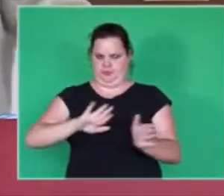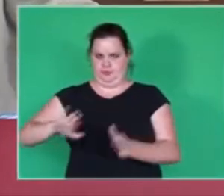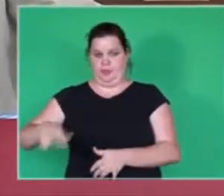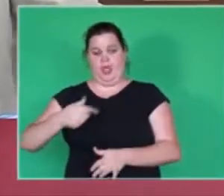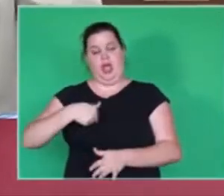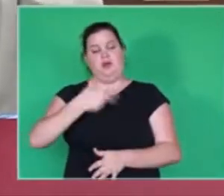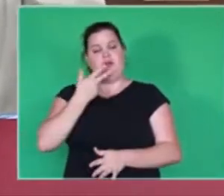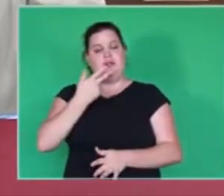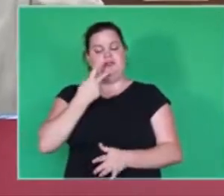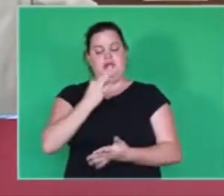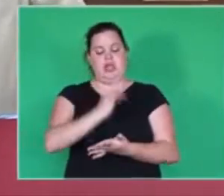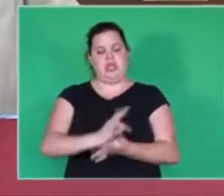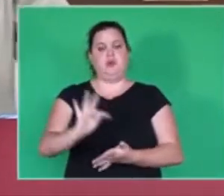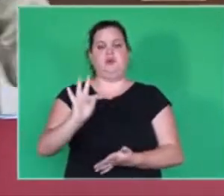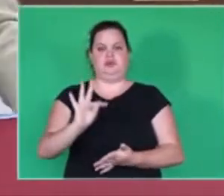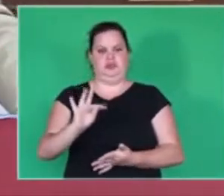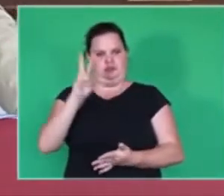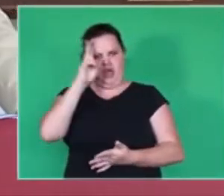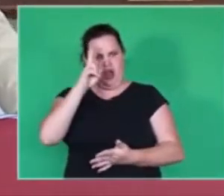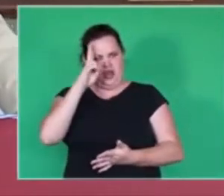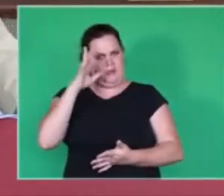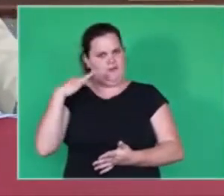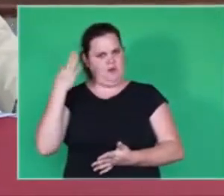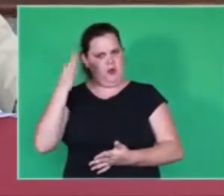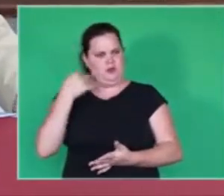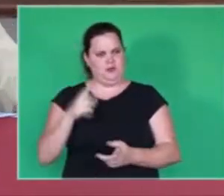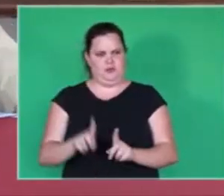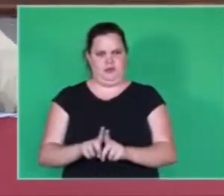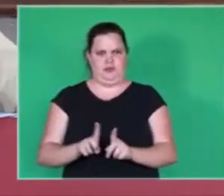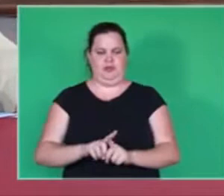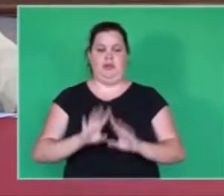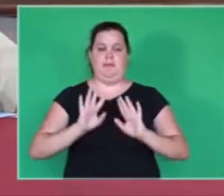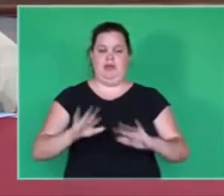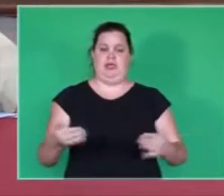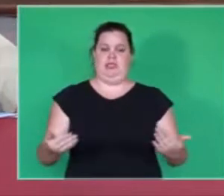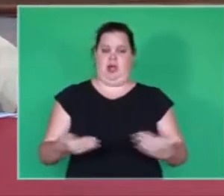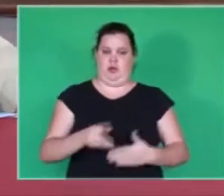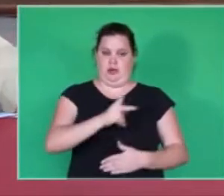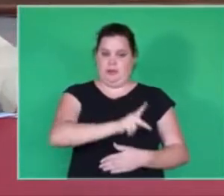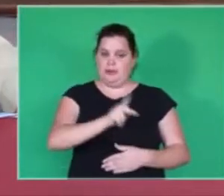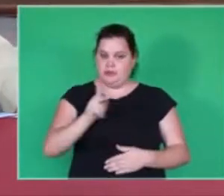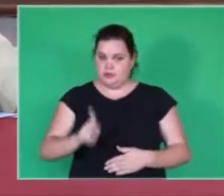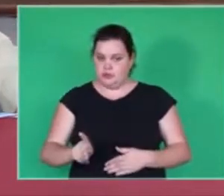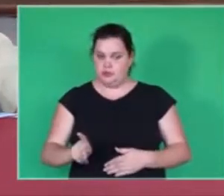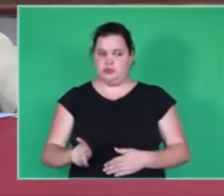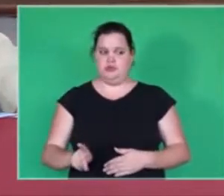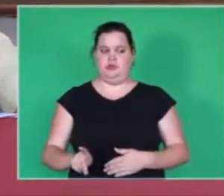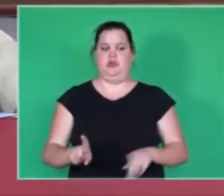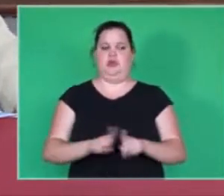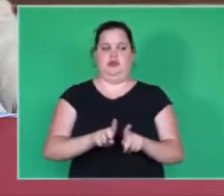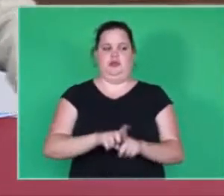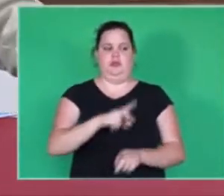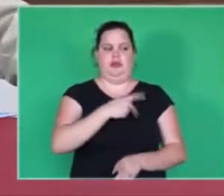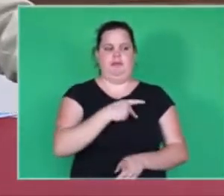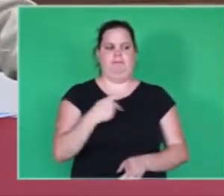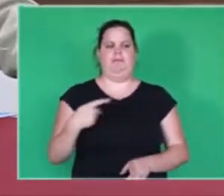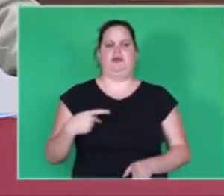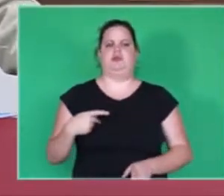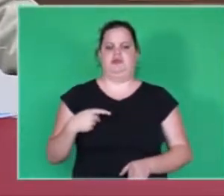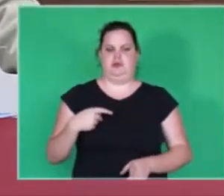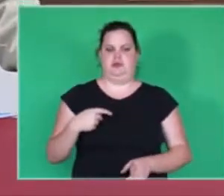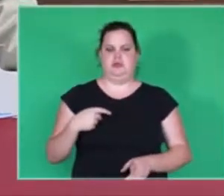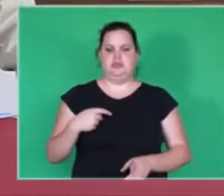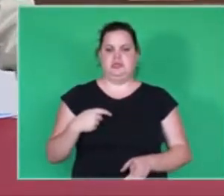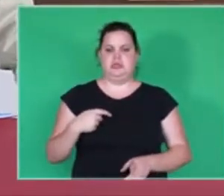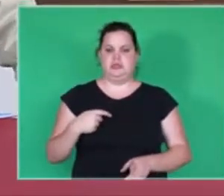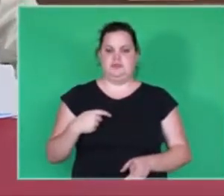theology and the philosophers, because now that teachers and our pastors will